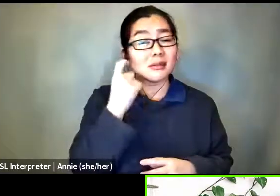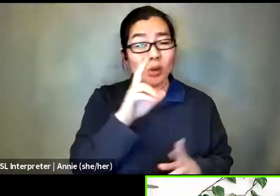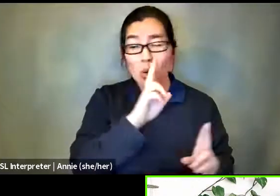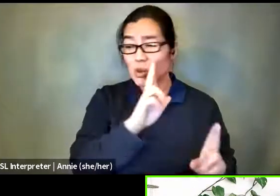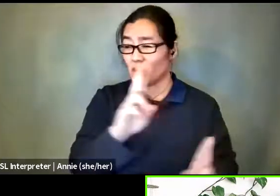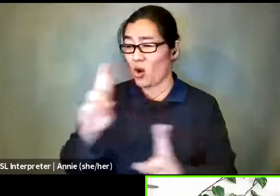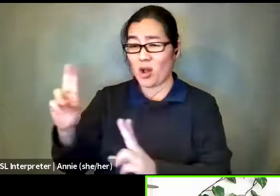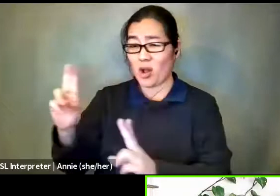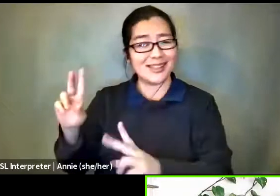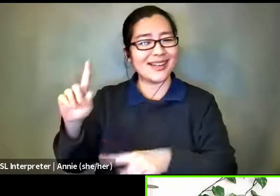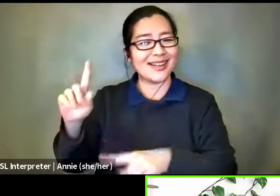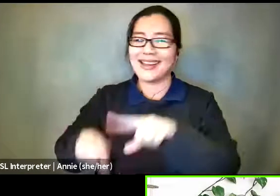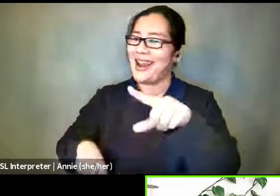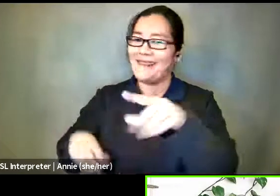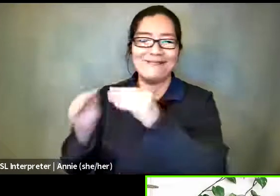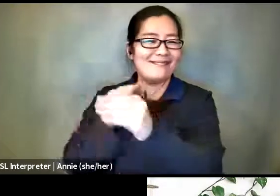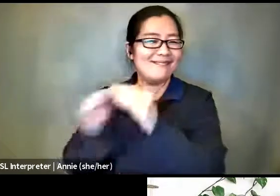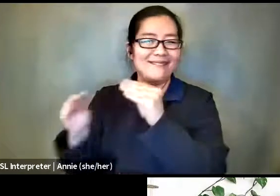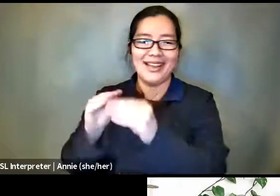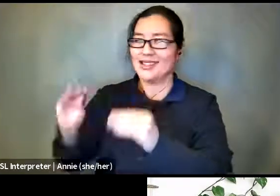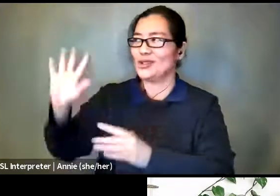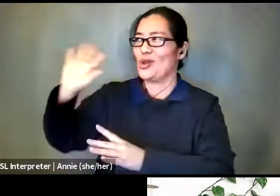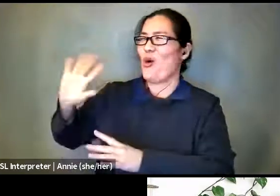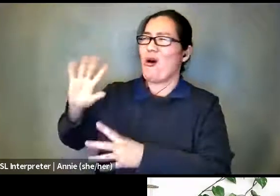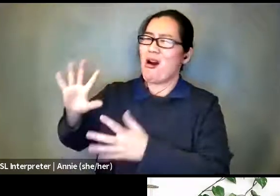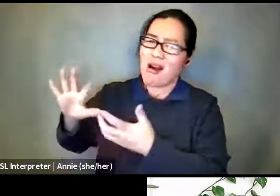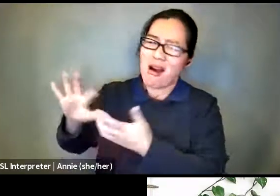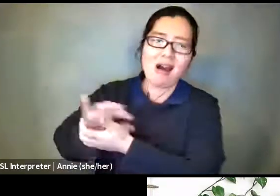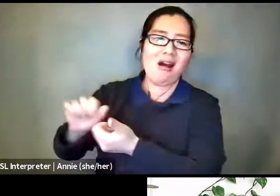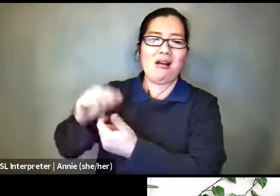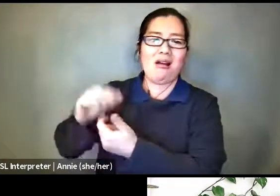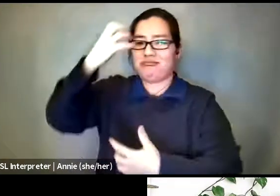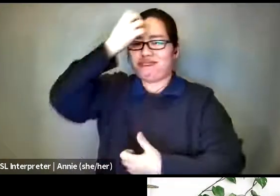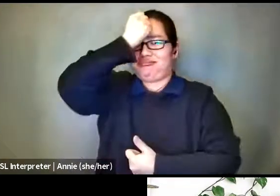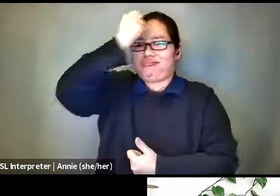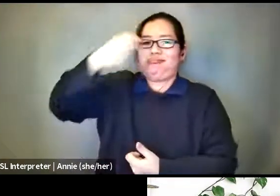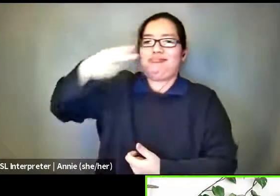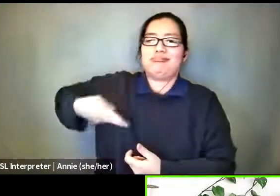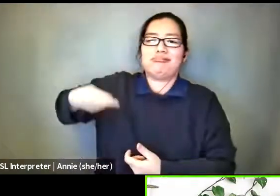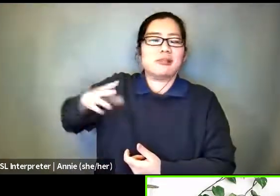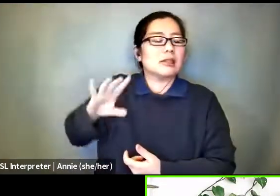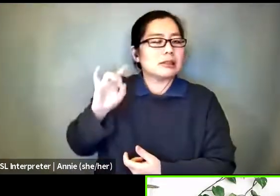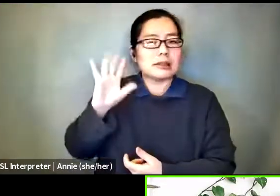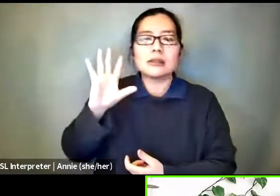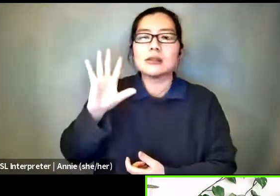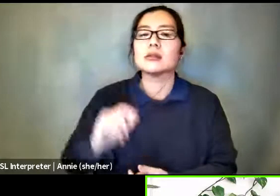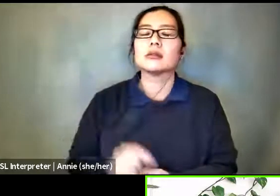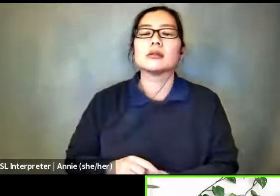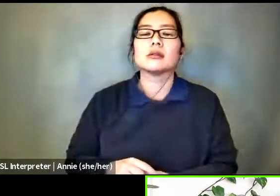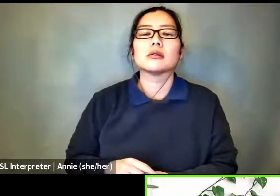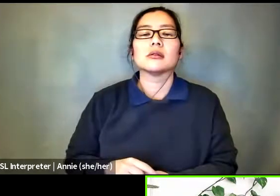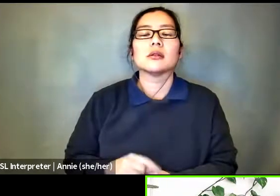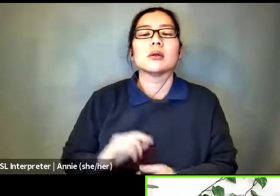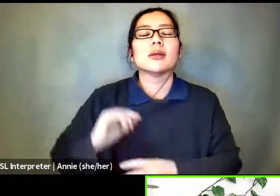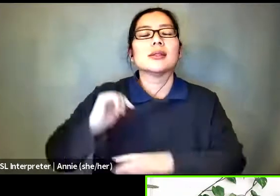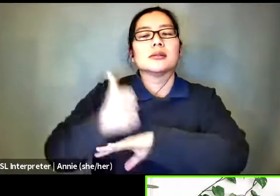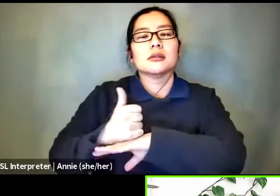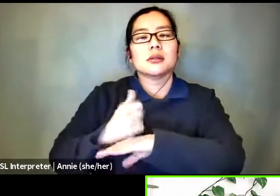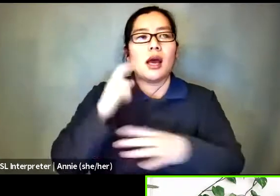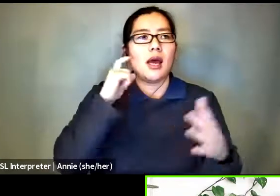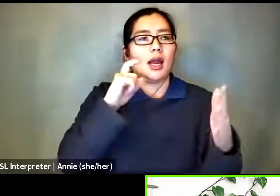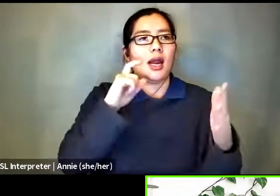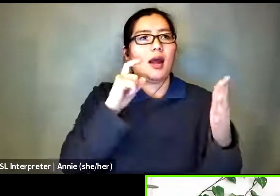themselves can't repair those harms of colonization. Yeah. So we want to create accountable institutional and